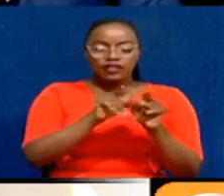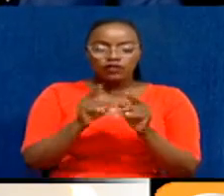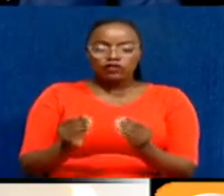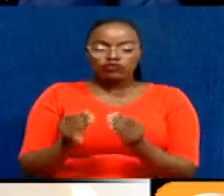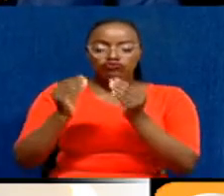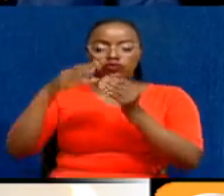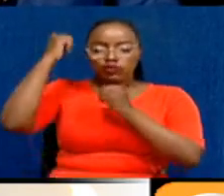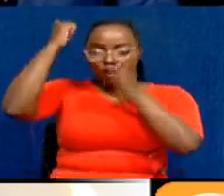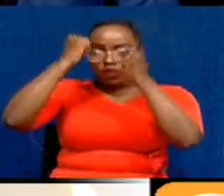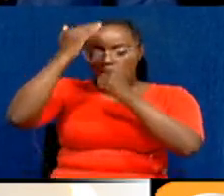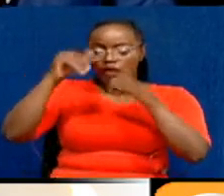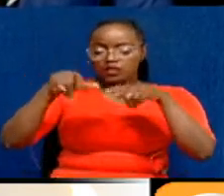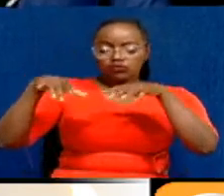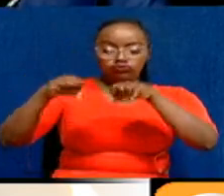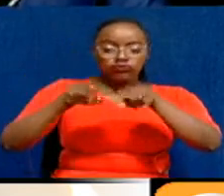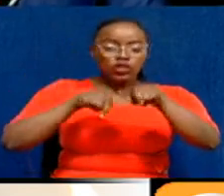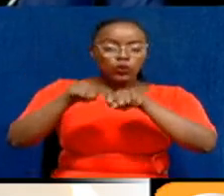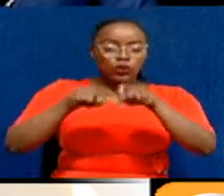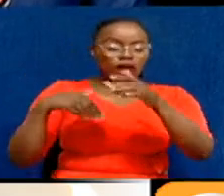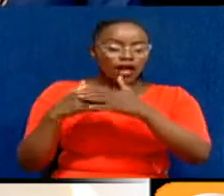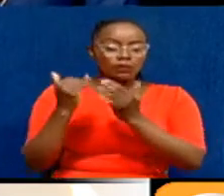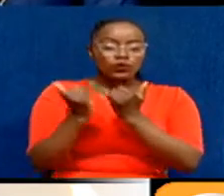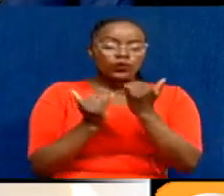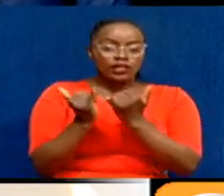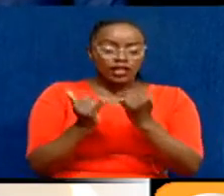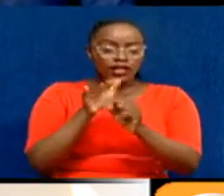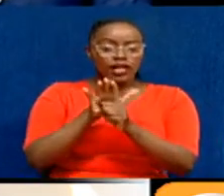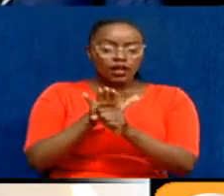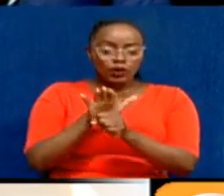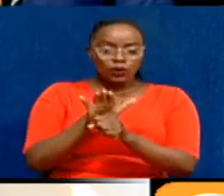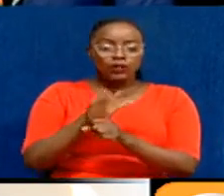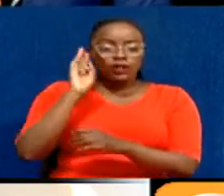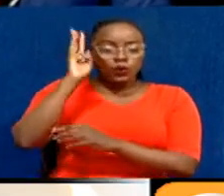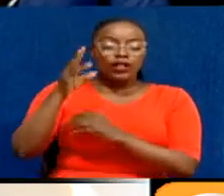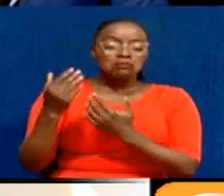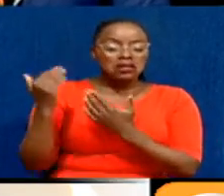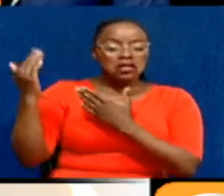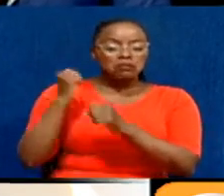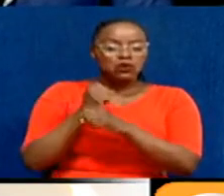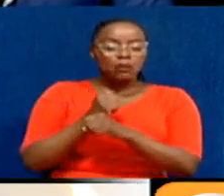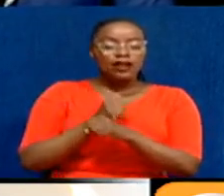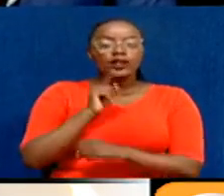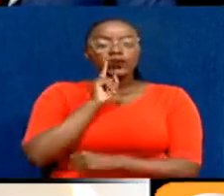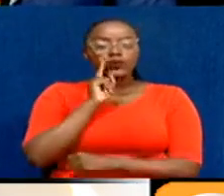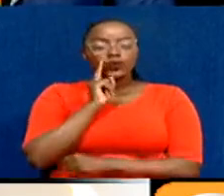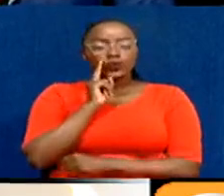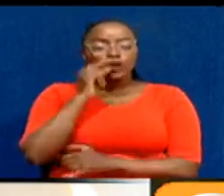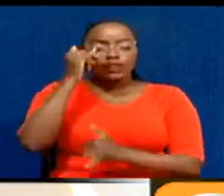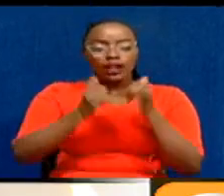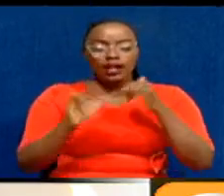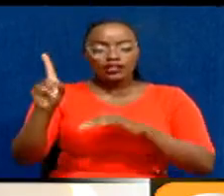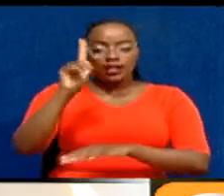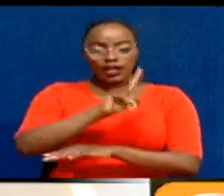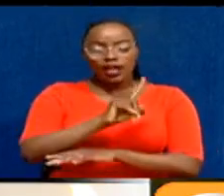over to the military to take charge until Saturday. And so a lot will be expected tomorrow as being the last